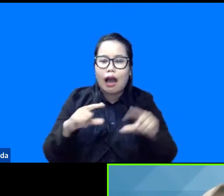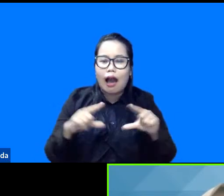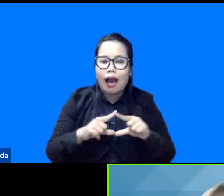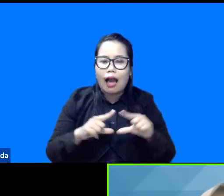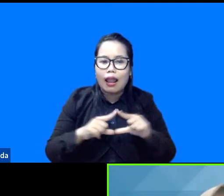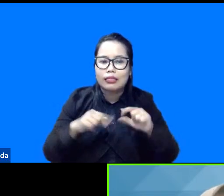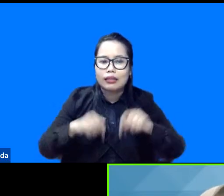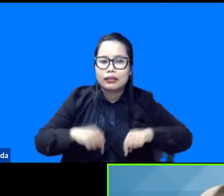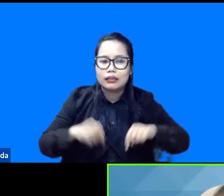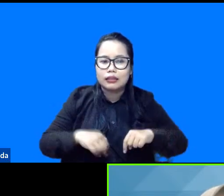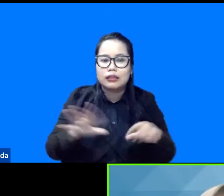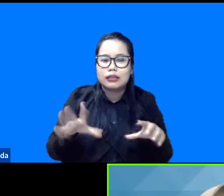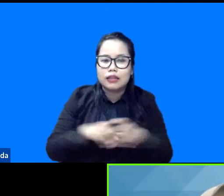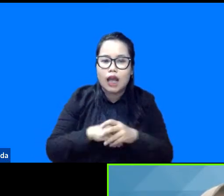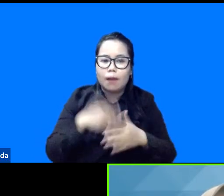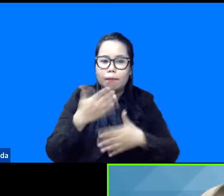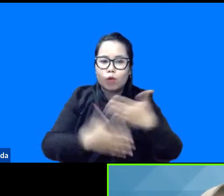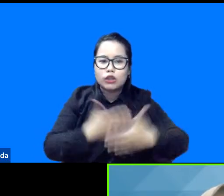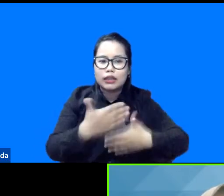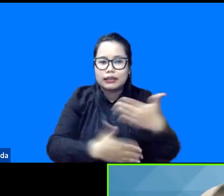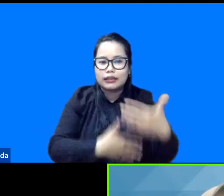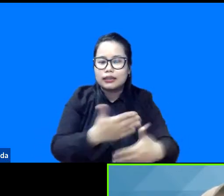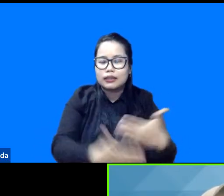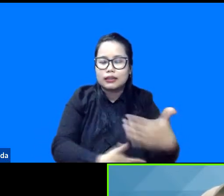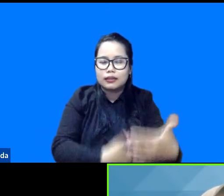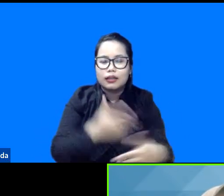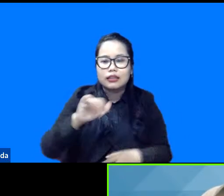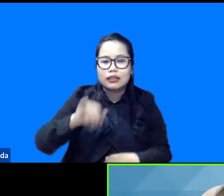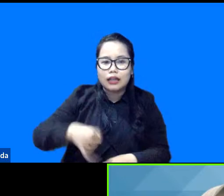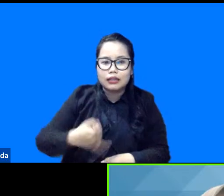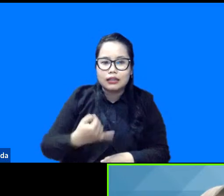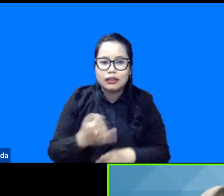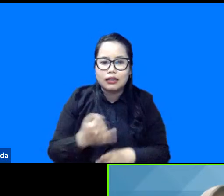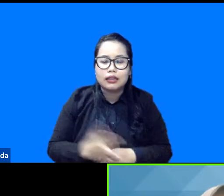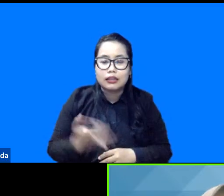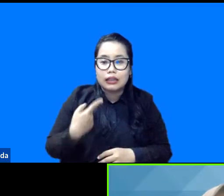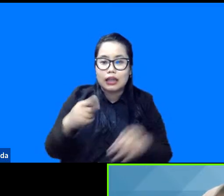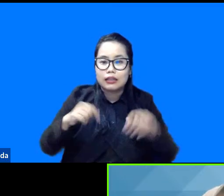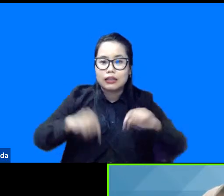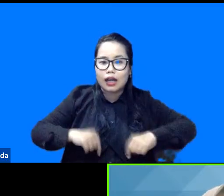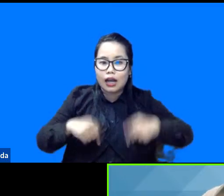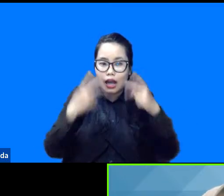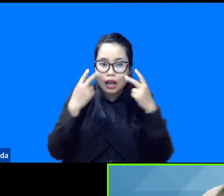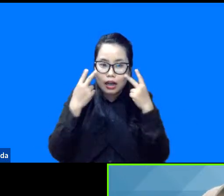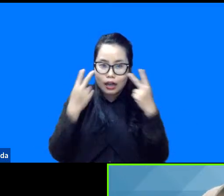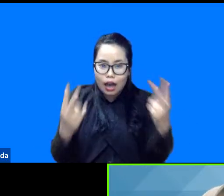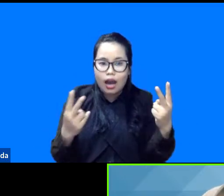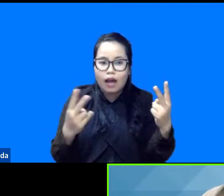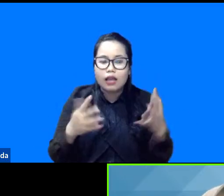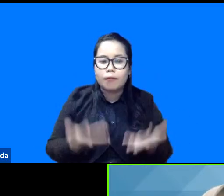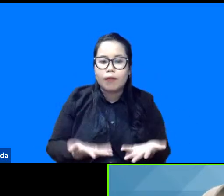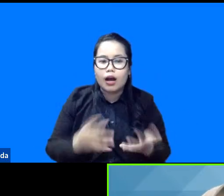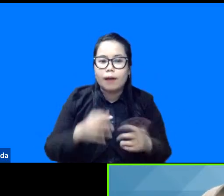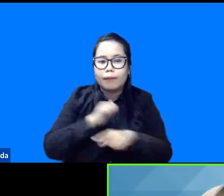process. So what we see right now is training and